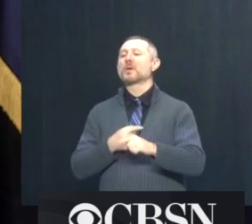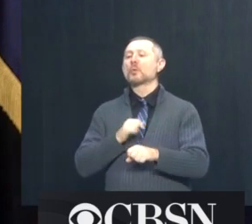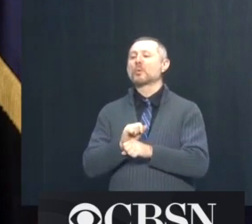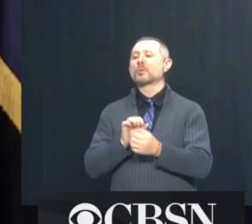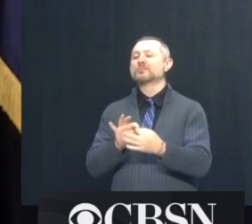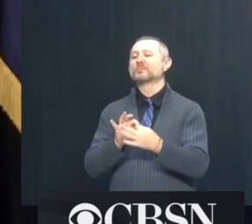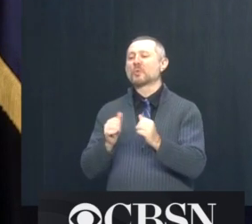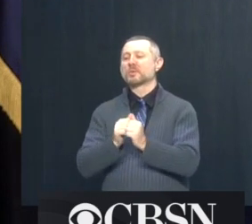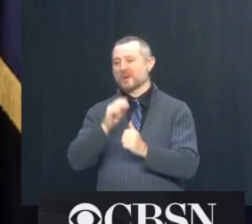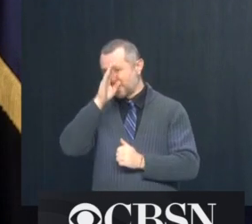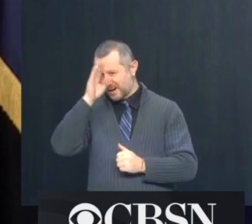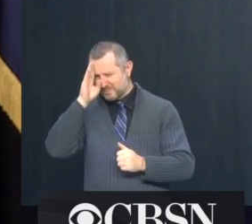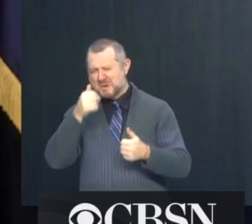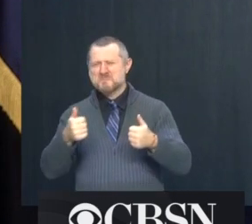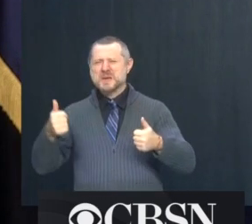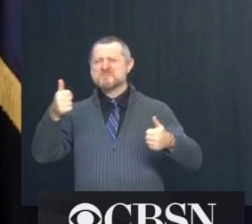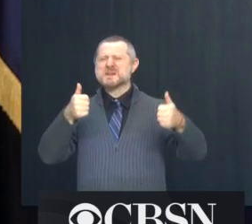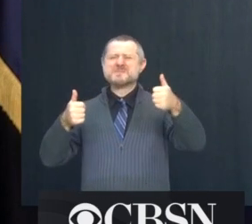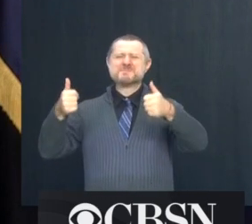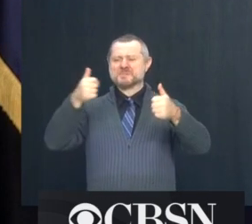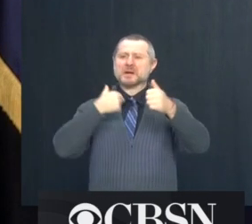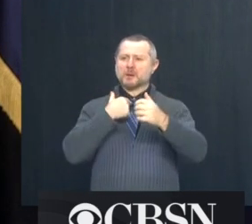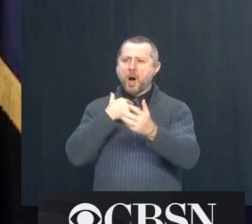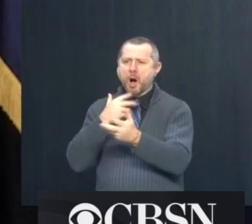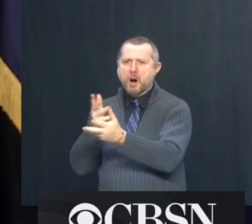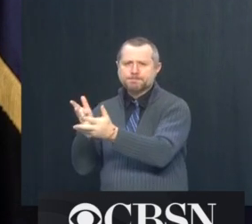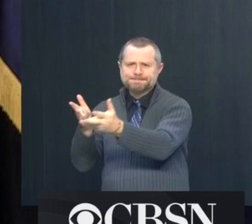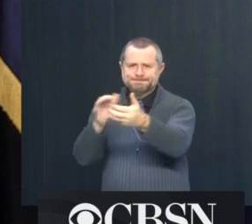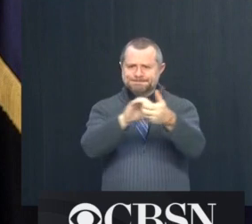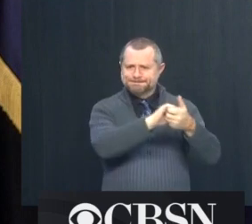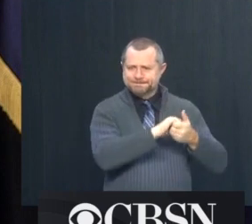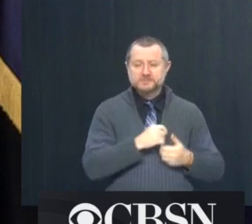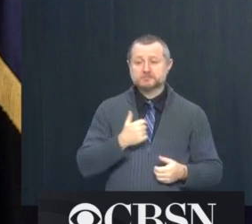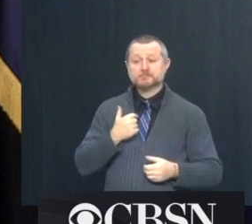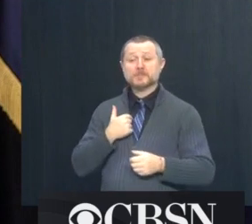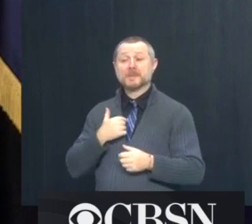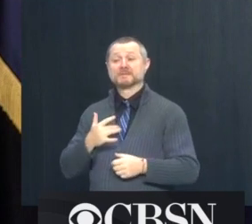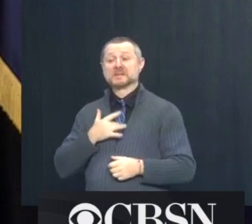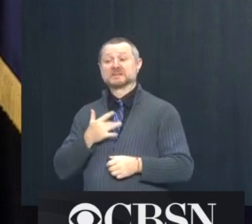words, I don't believe the Thanksgiving wave has hit yet.